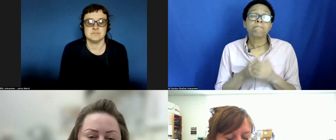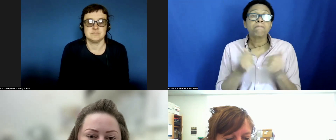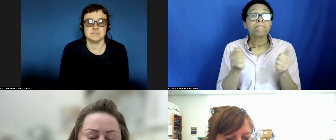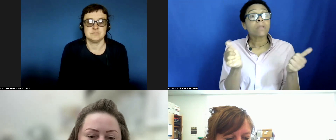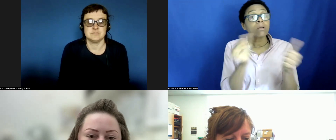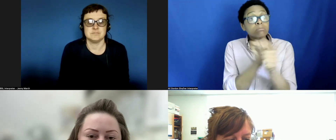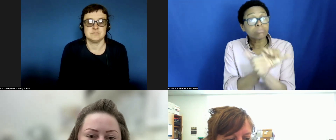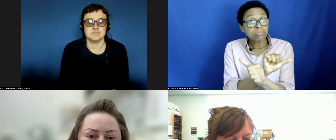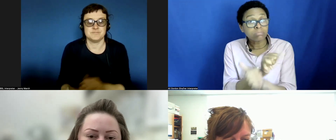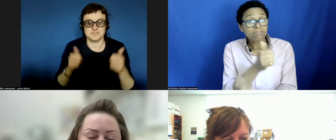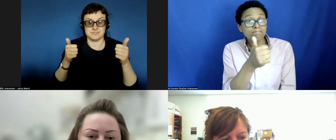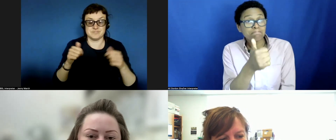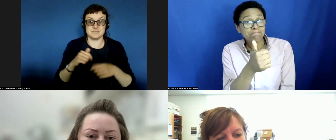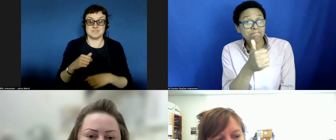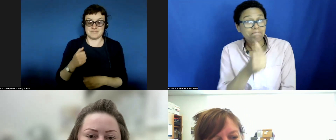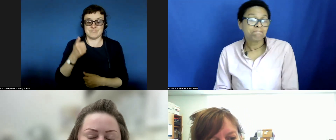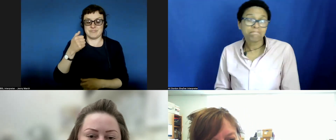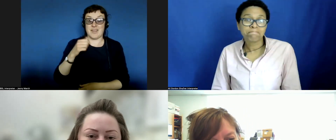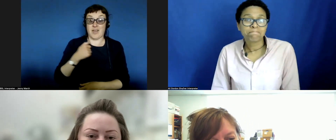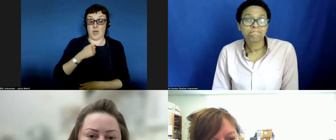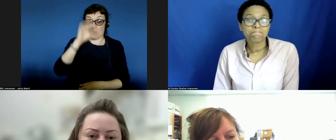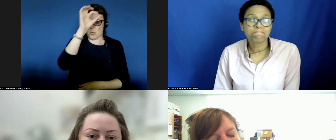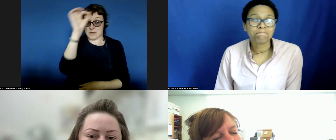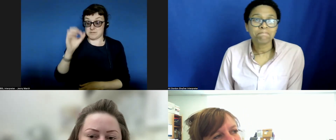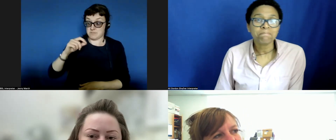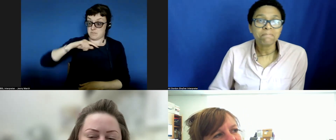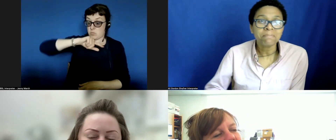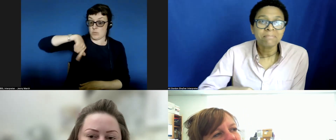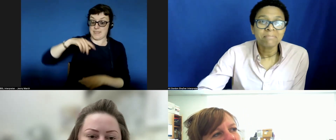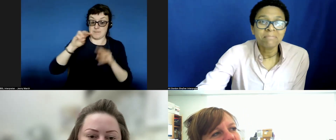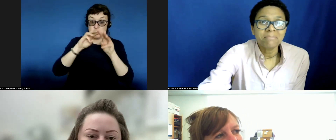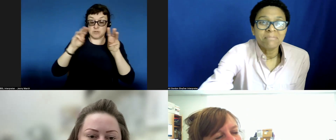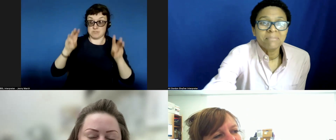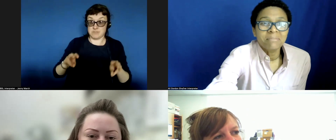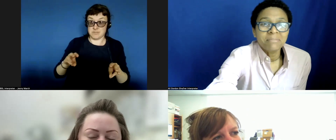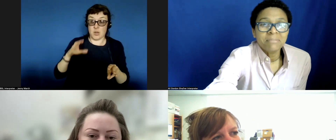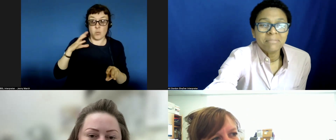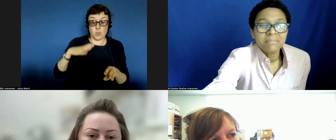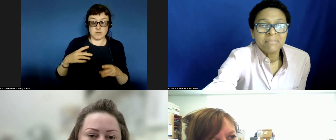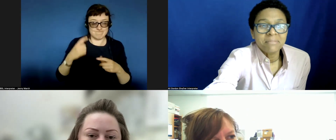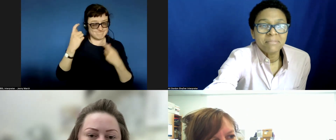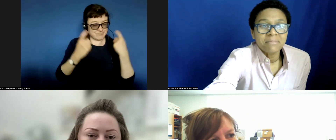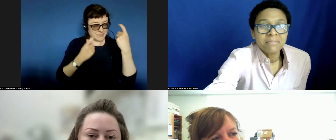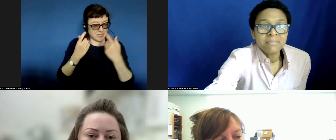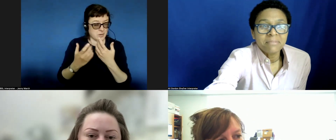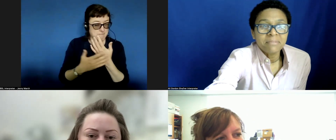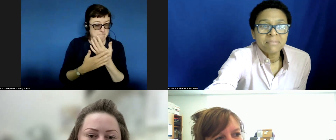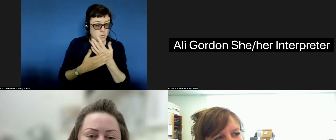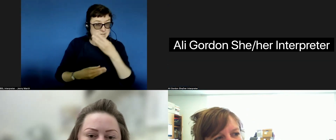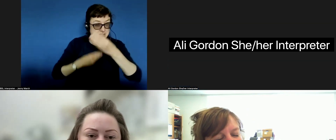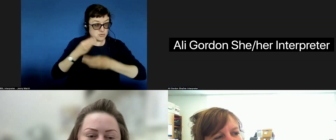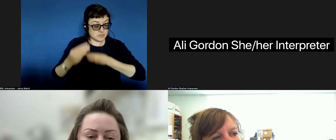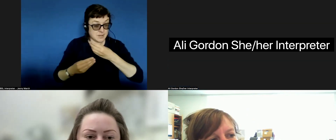course, is we as museums want to uncover lots of stories that might